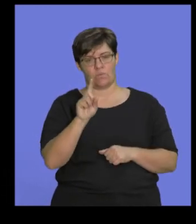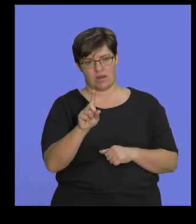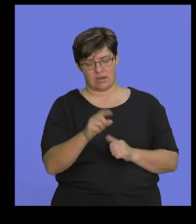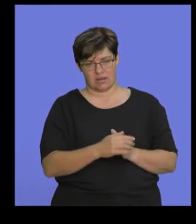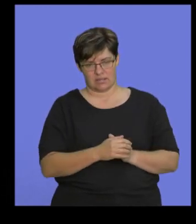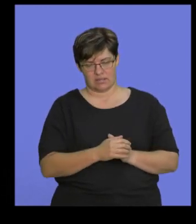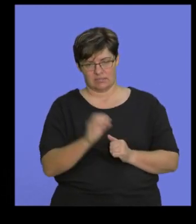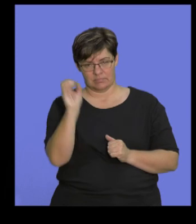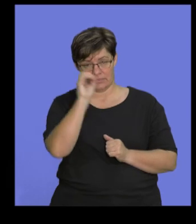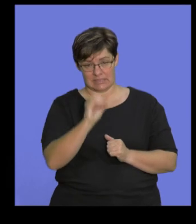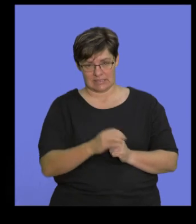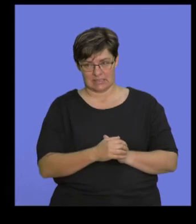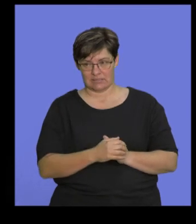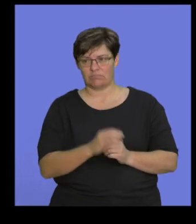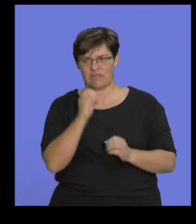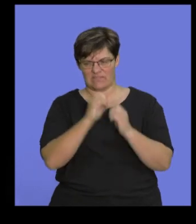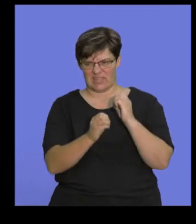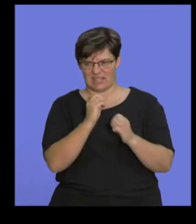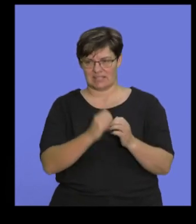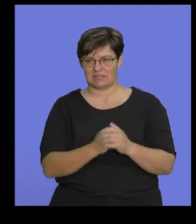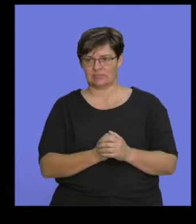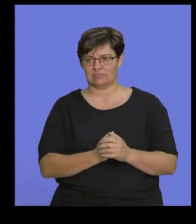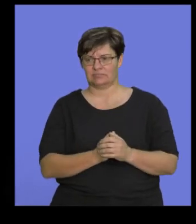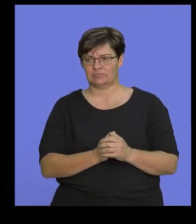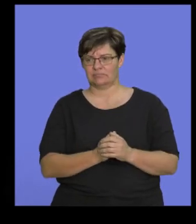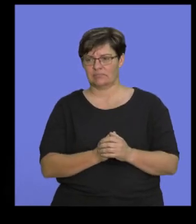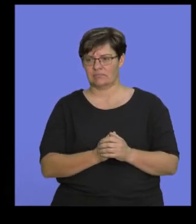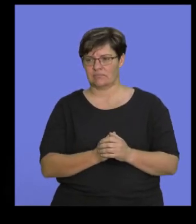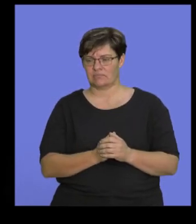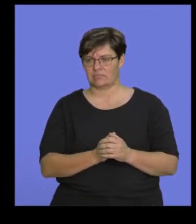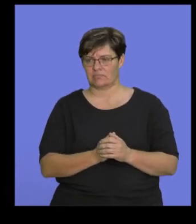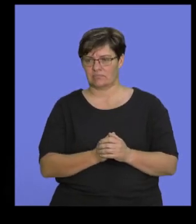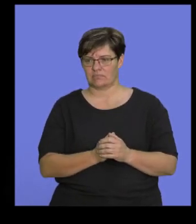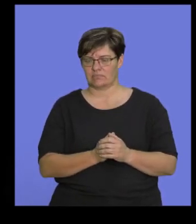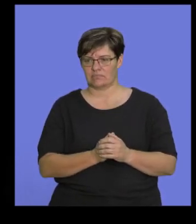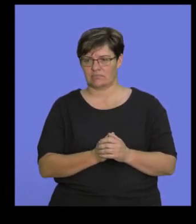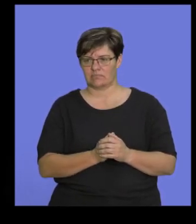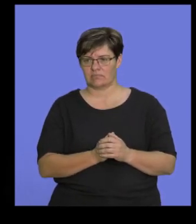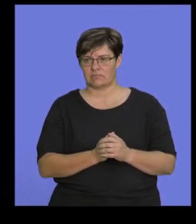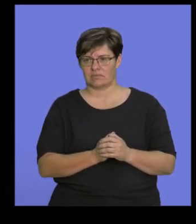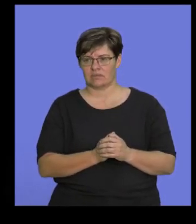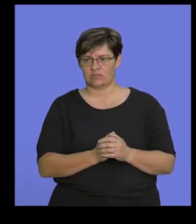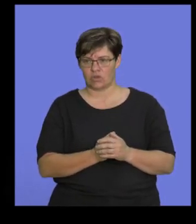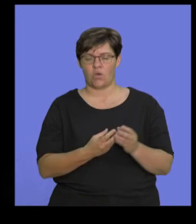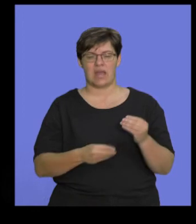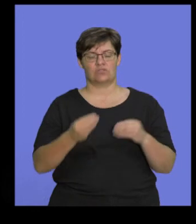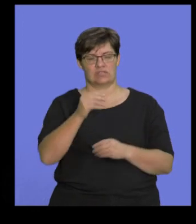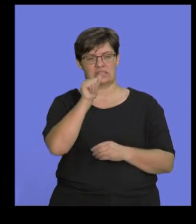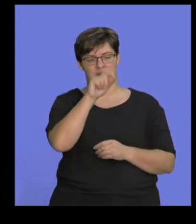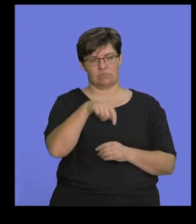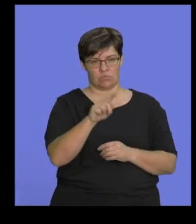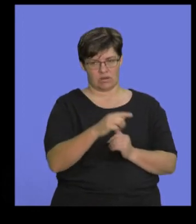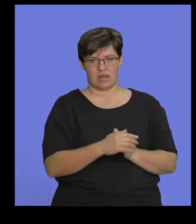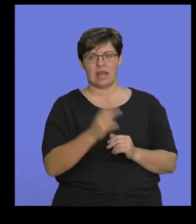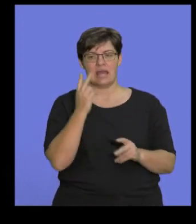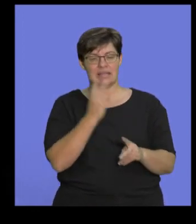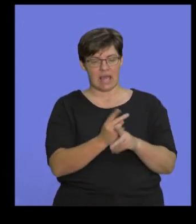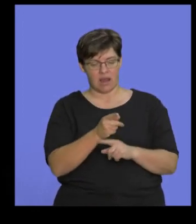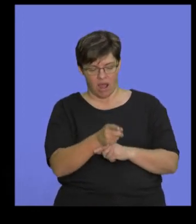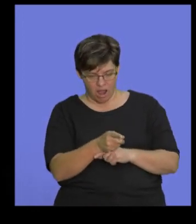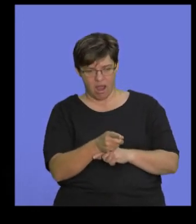So let's just fix that quickly. So from there up until T7, her interest was that. And then you will